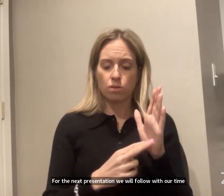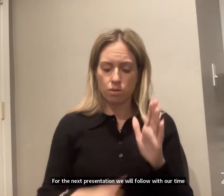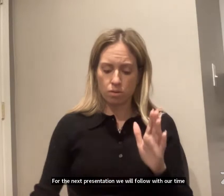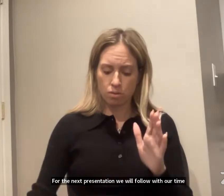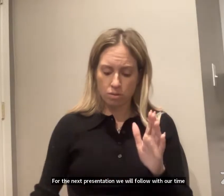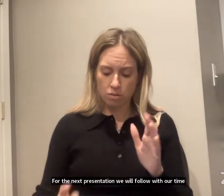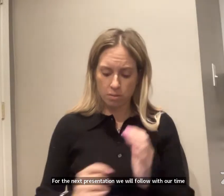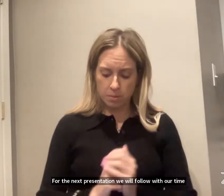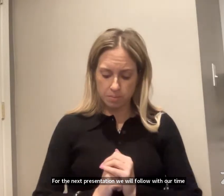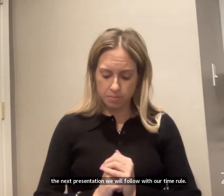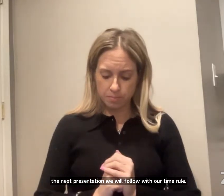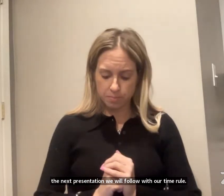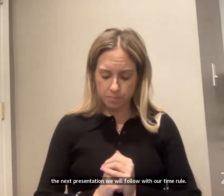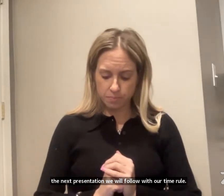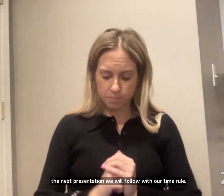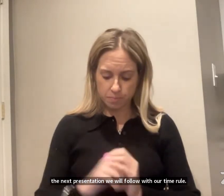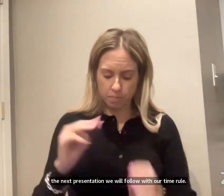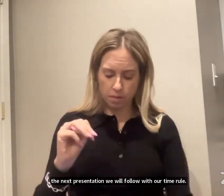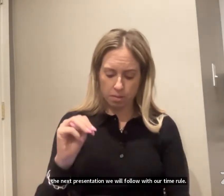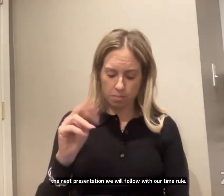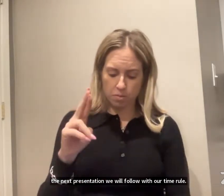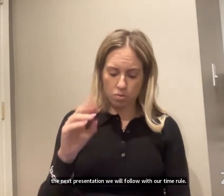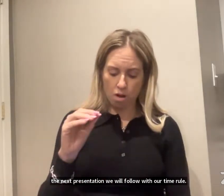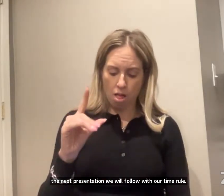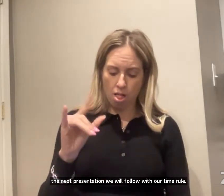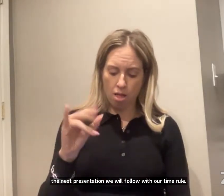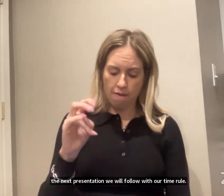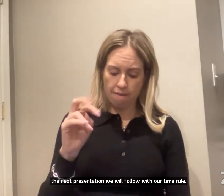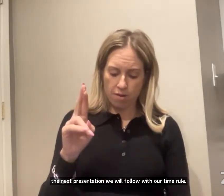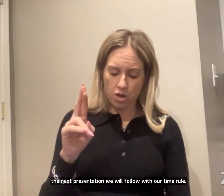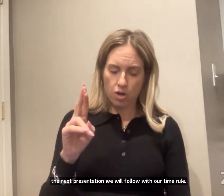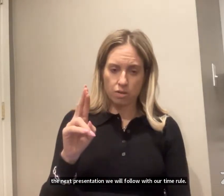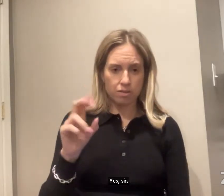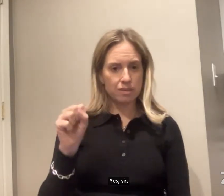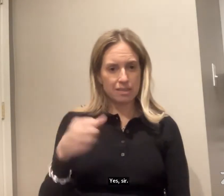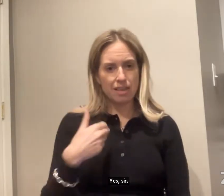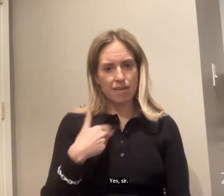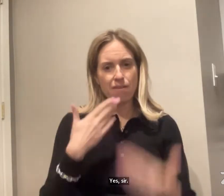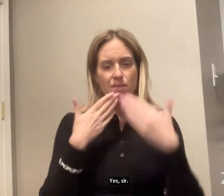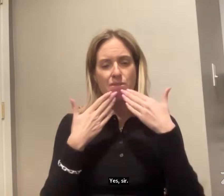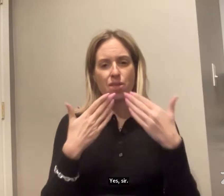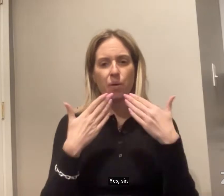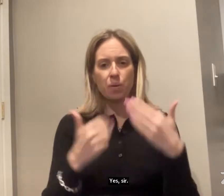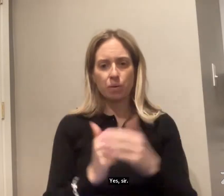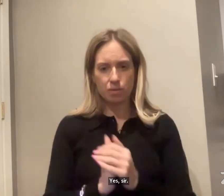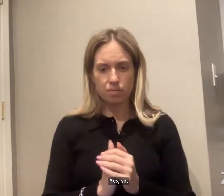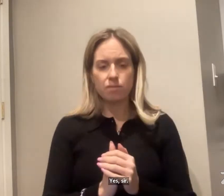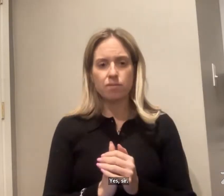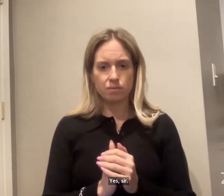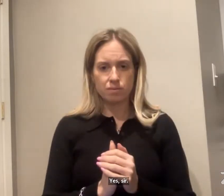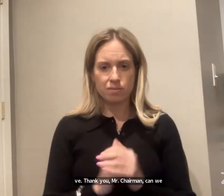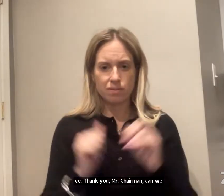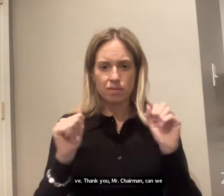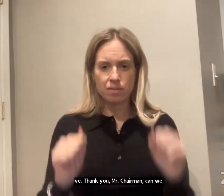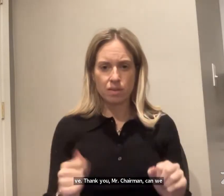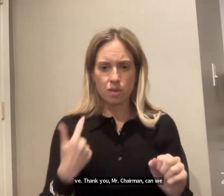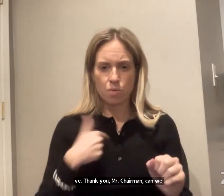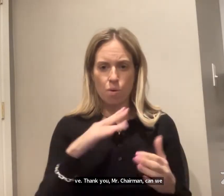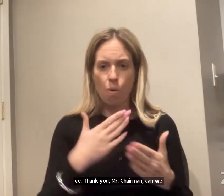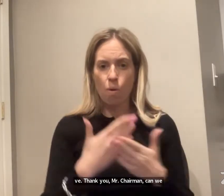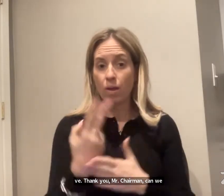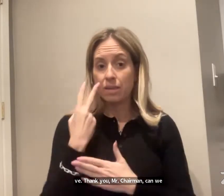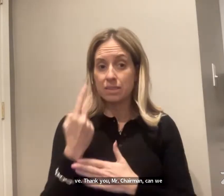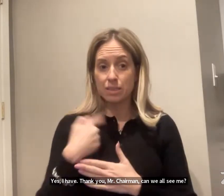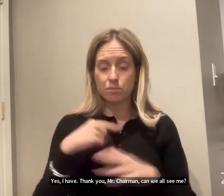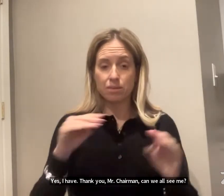Okay, Mr. Oliver, I believe you promoted. Yes, I have. Thank you, Mr. Chairman. Can we all see me just fine? Let